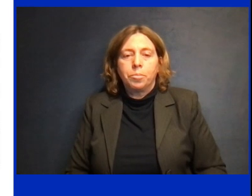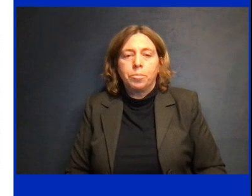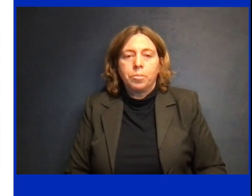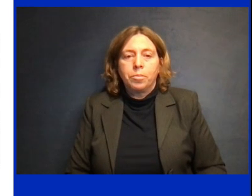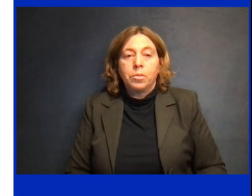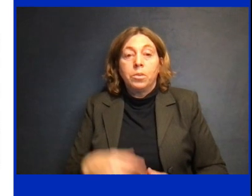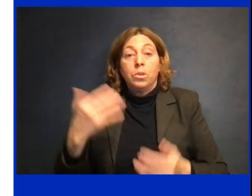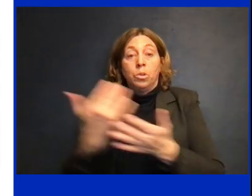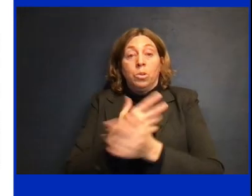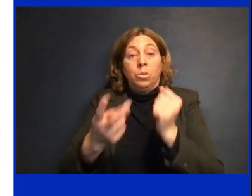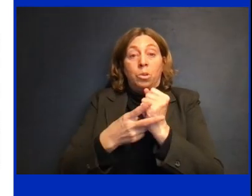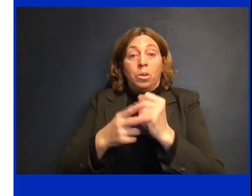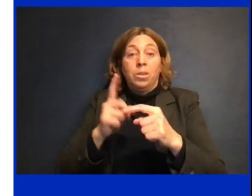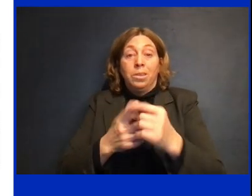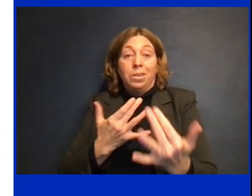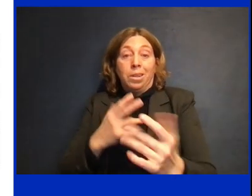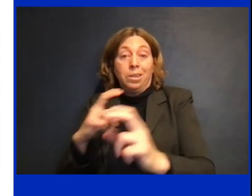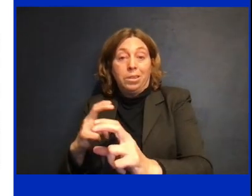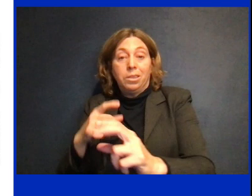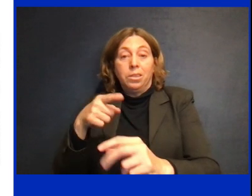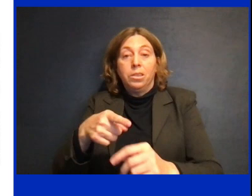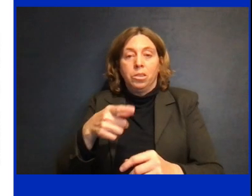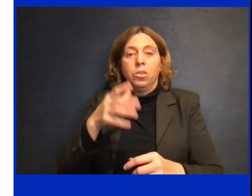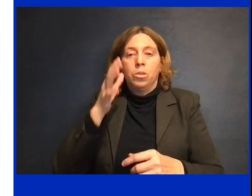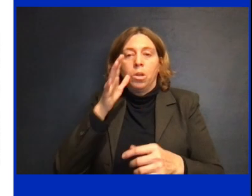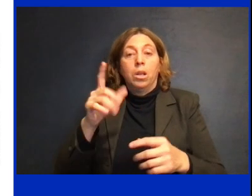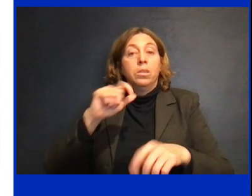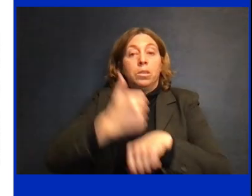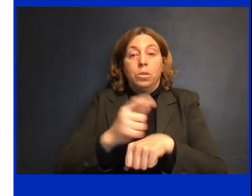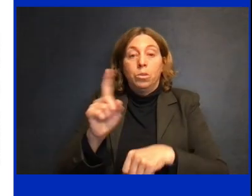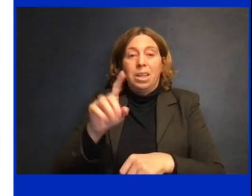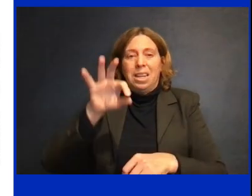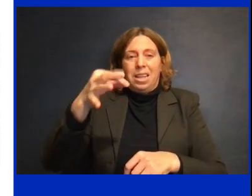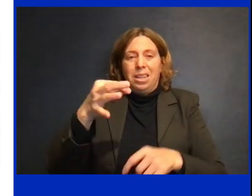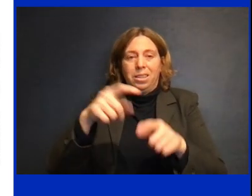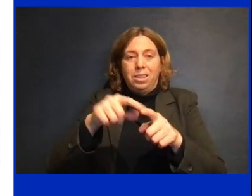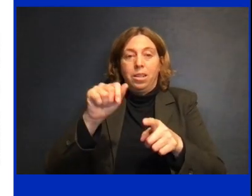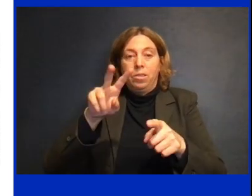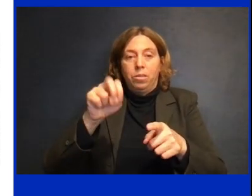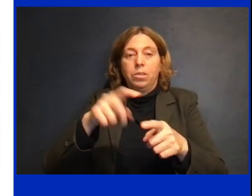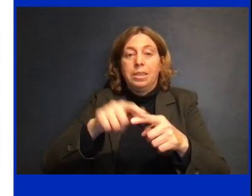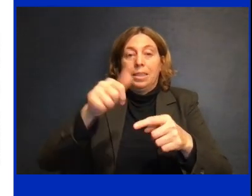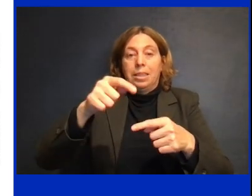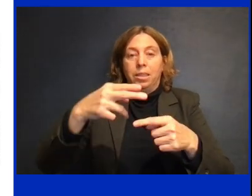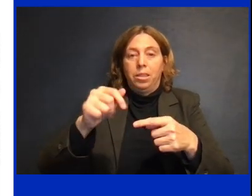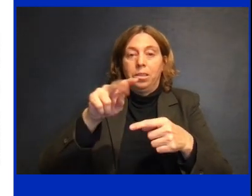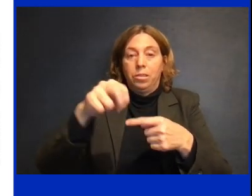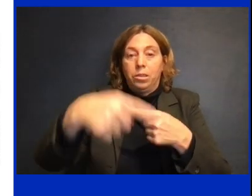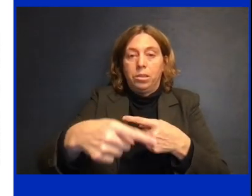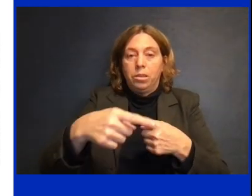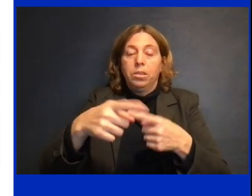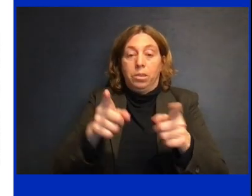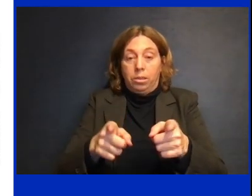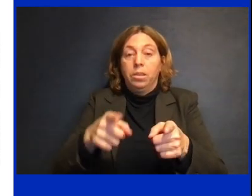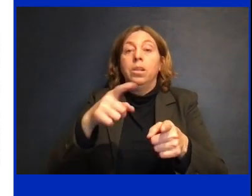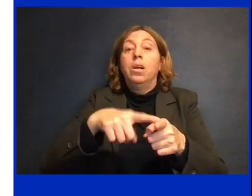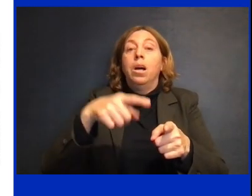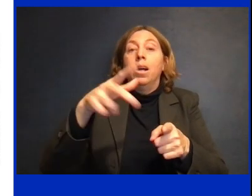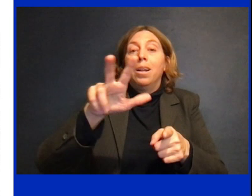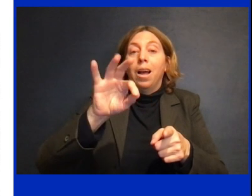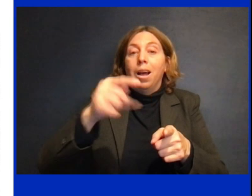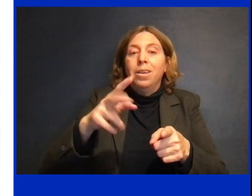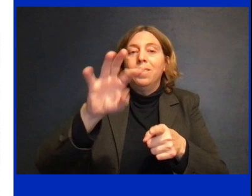The new storage and staging facility will be located between 9th Avenue and 10th Avenue between 39th Street and 40th